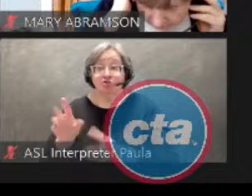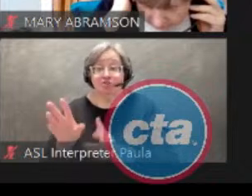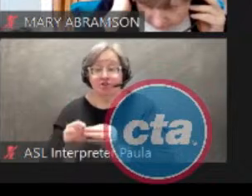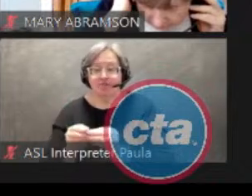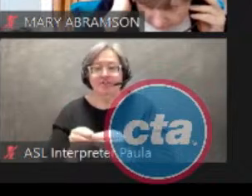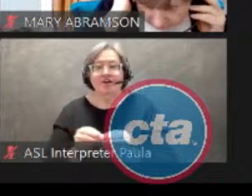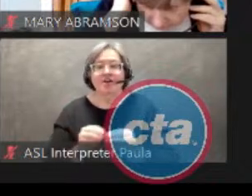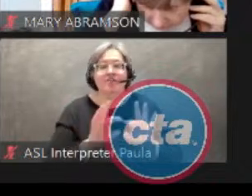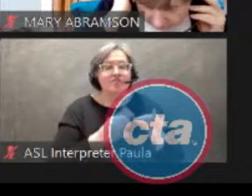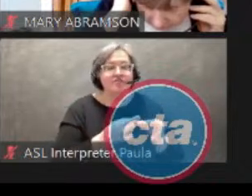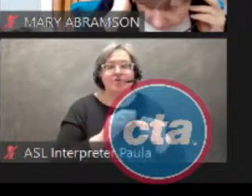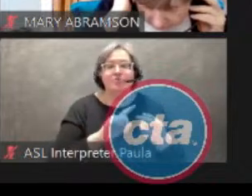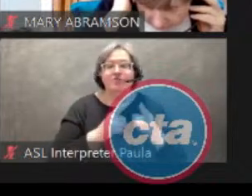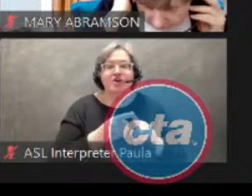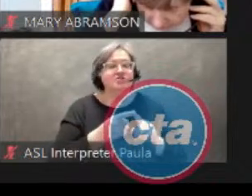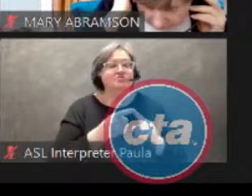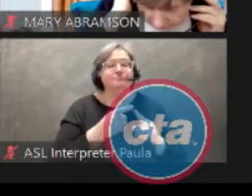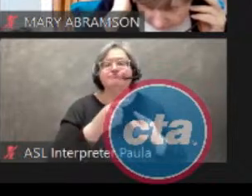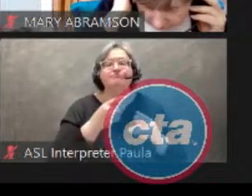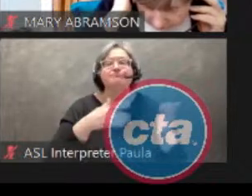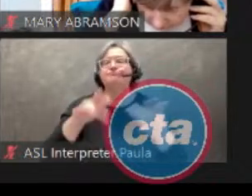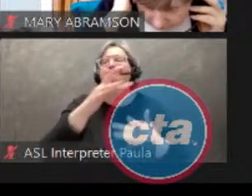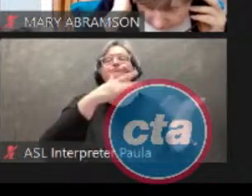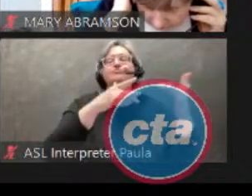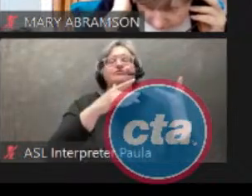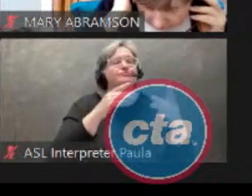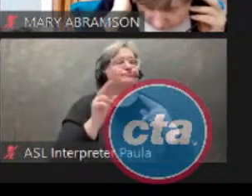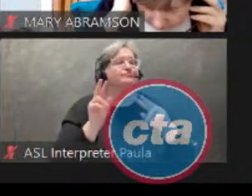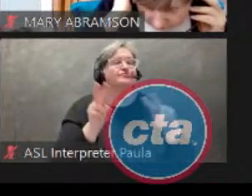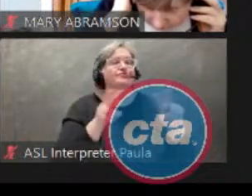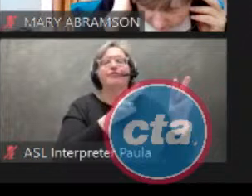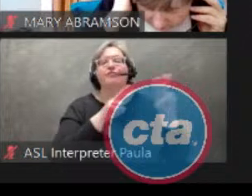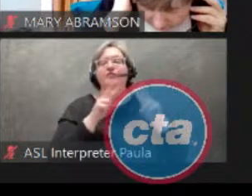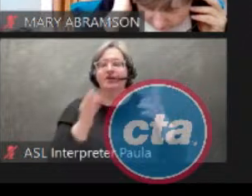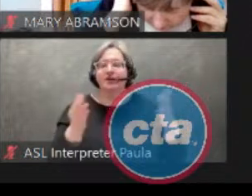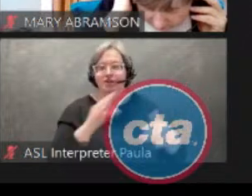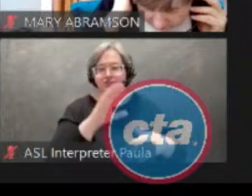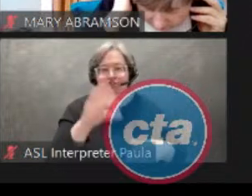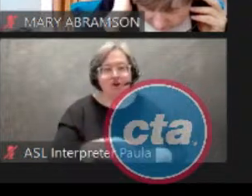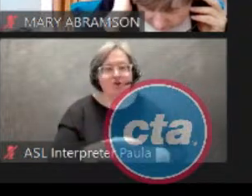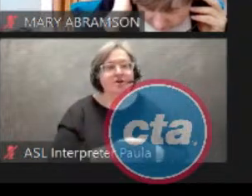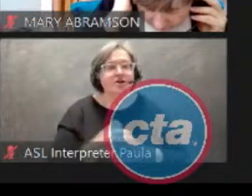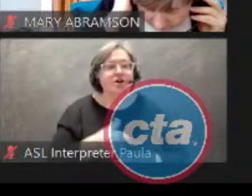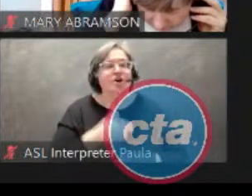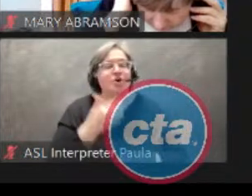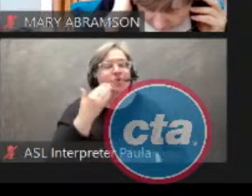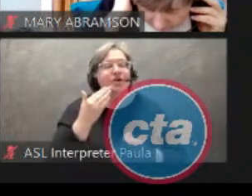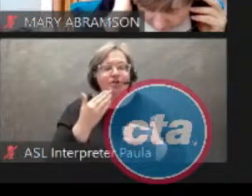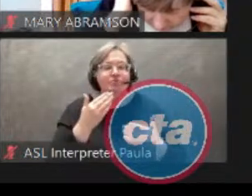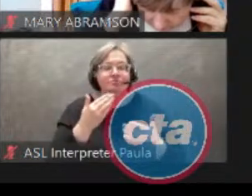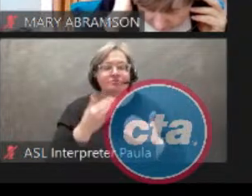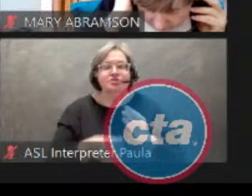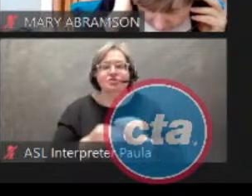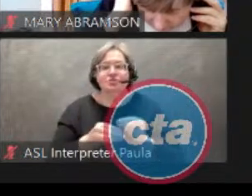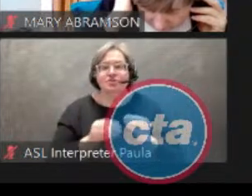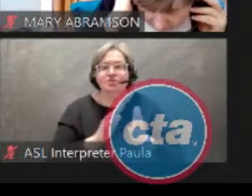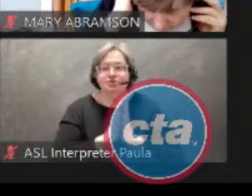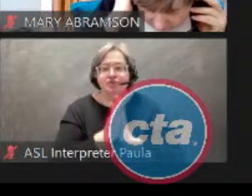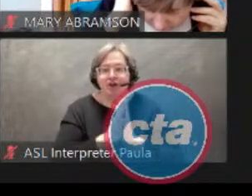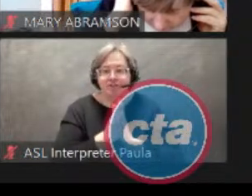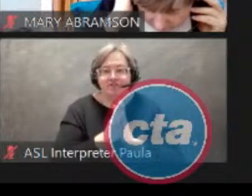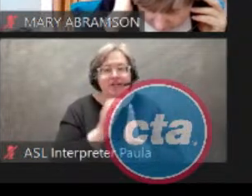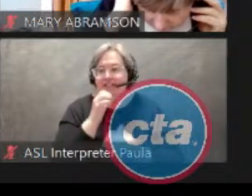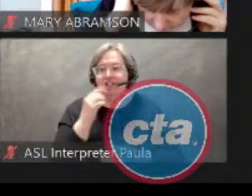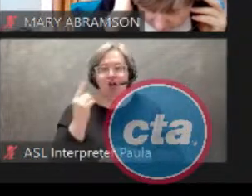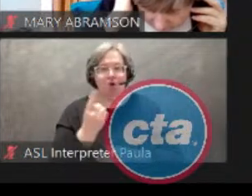their families and friends are off traveling and sightseeing here in Chicago, et cetera. So we know that there's a lot of additional traffic that won't